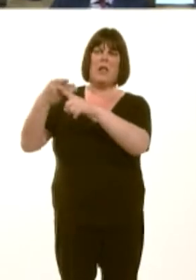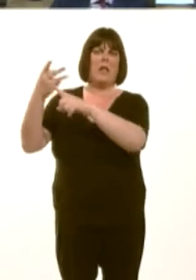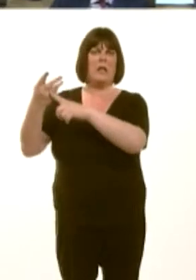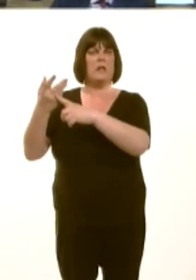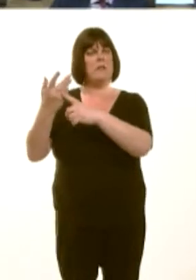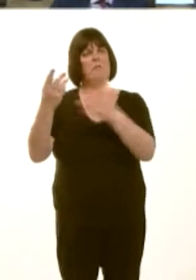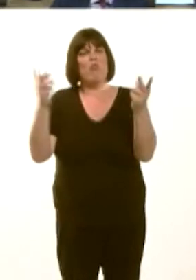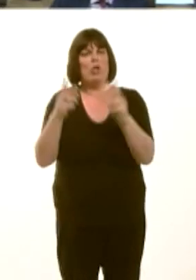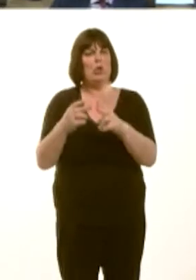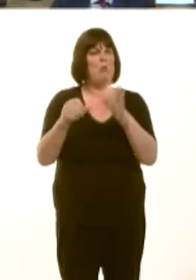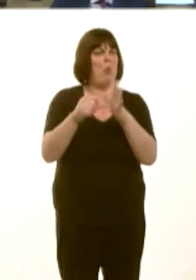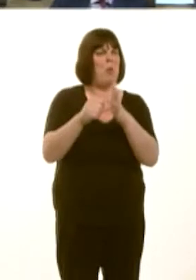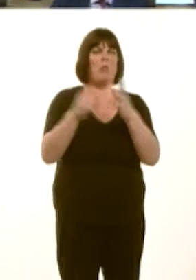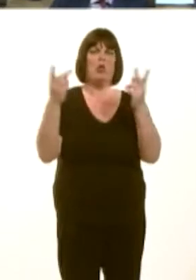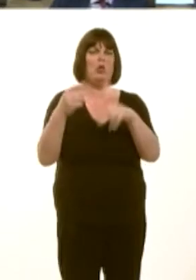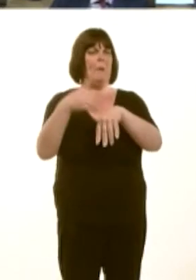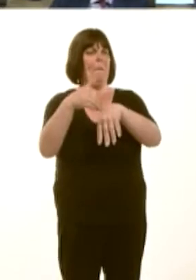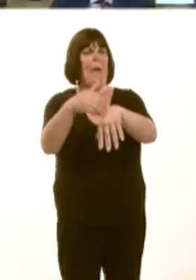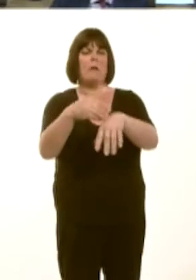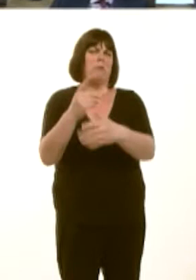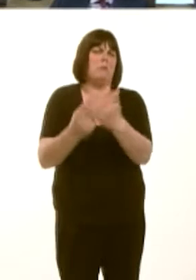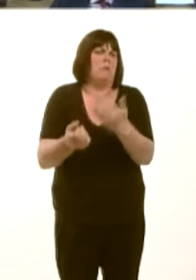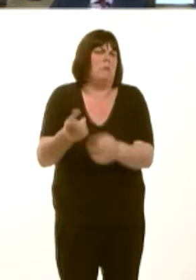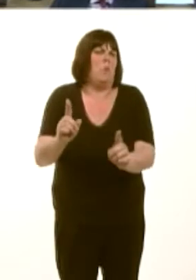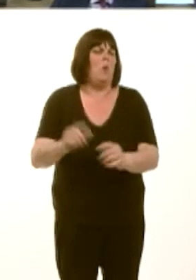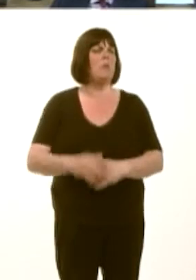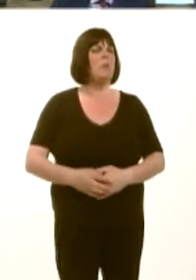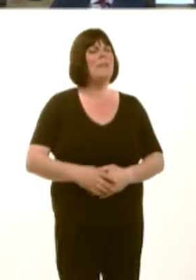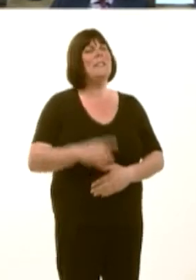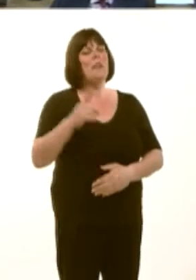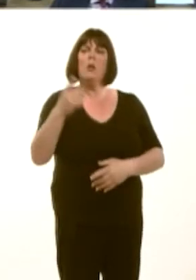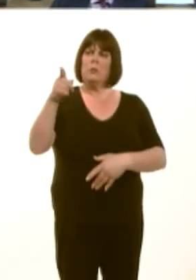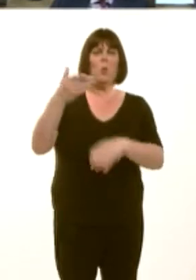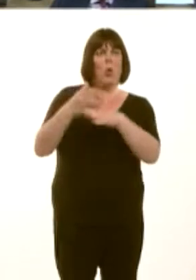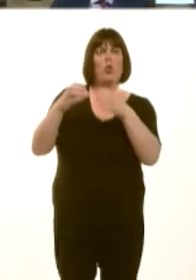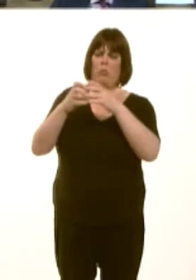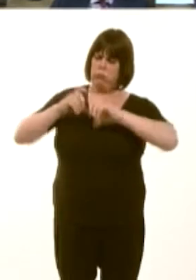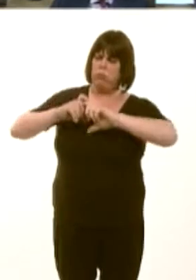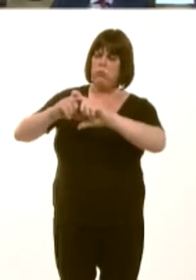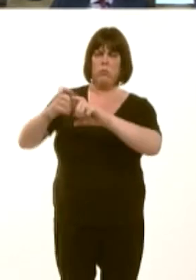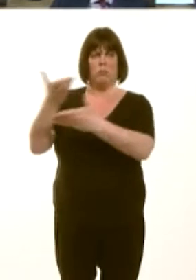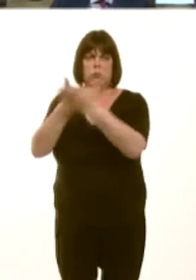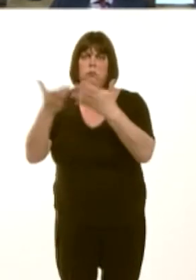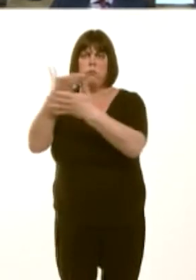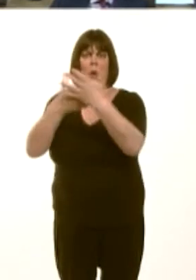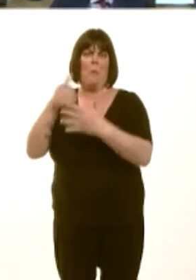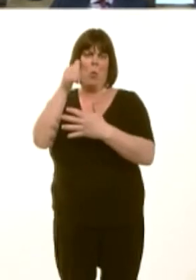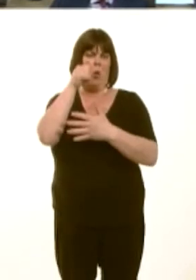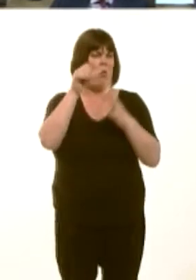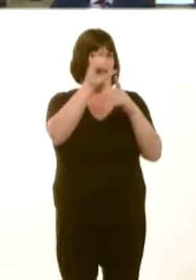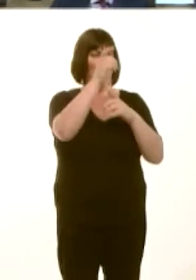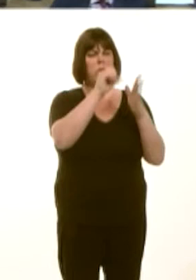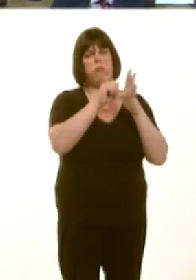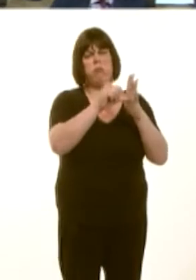party is still meeting, but it has to be said that it's very difficult for colleges. We understand that, and we understand that it is very